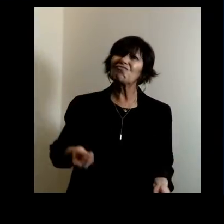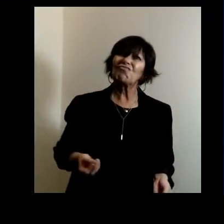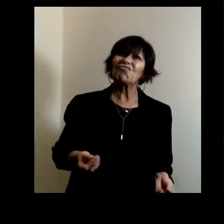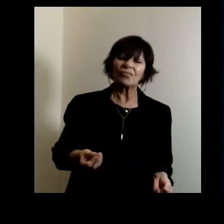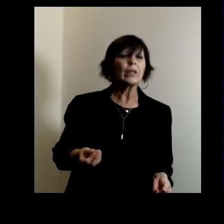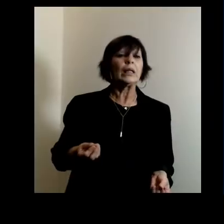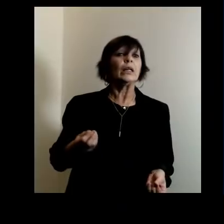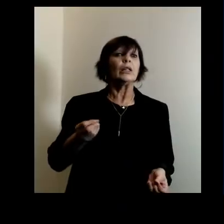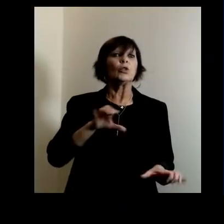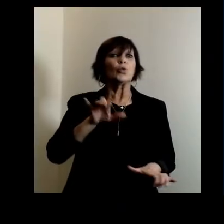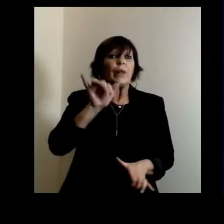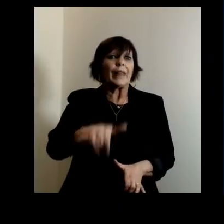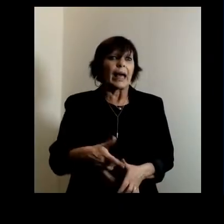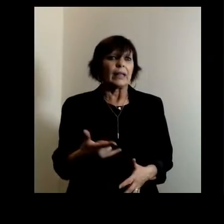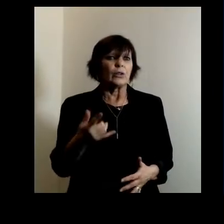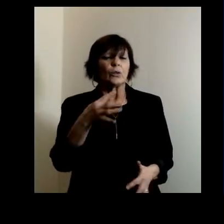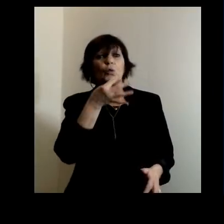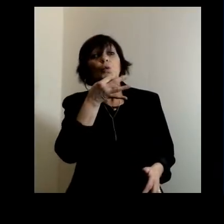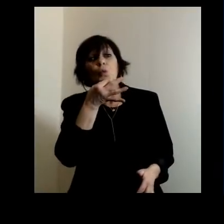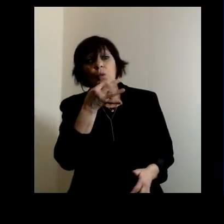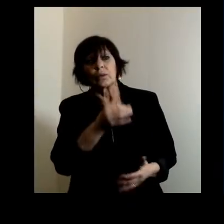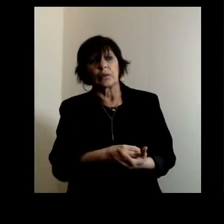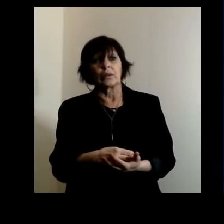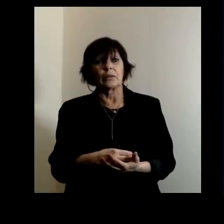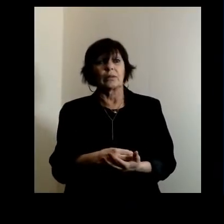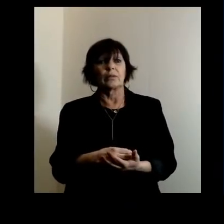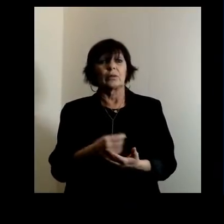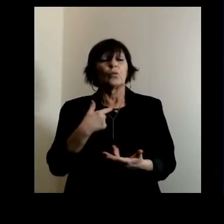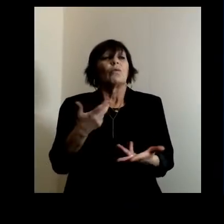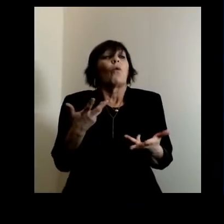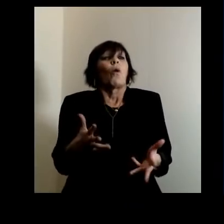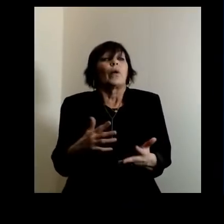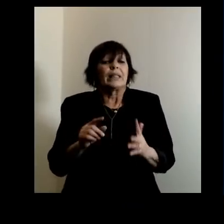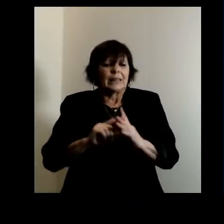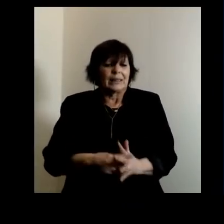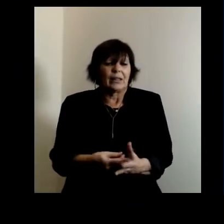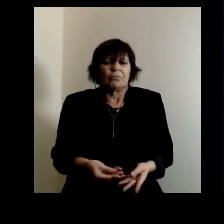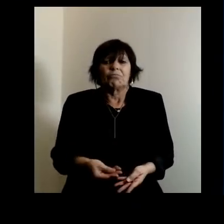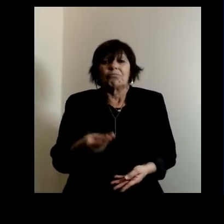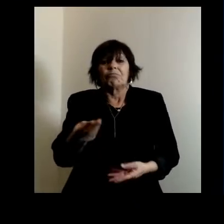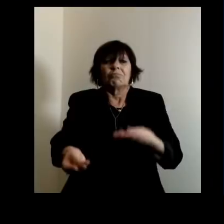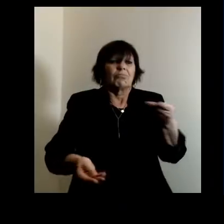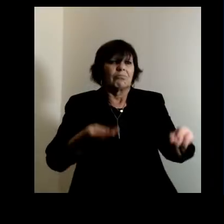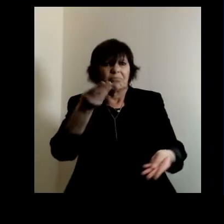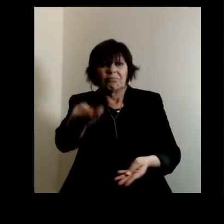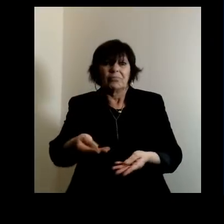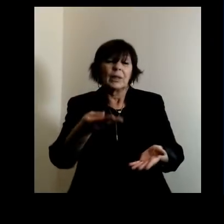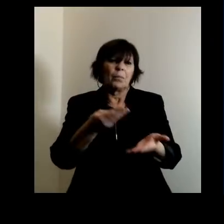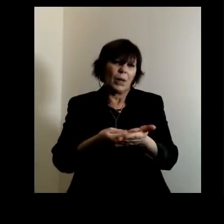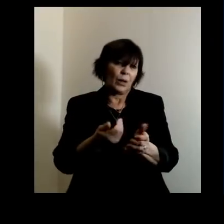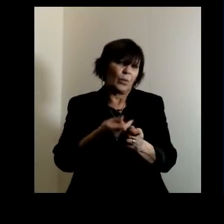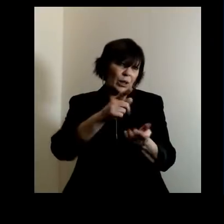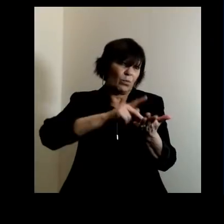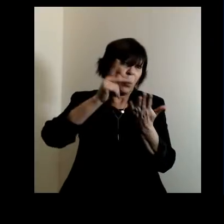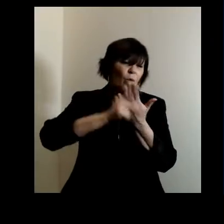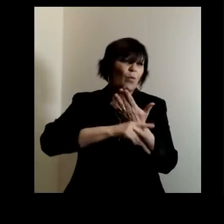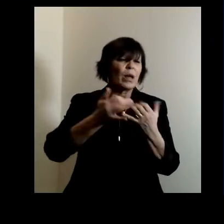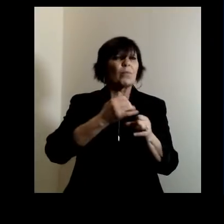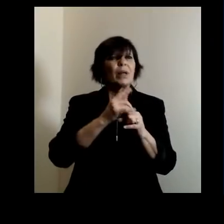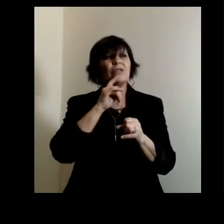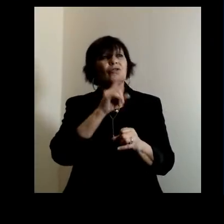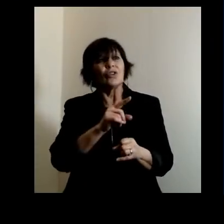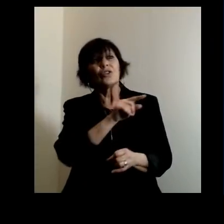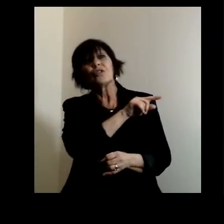application, you must do so, and you must do so soon, because we've already started distributing some of the funds associated with this program, and we want to distribute